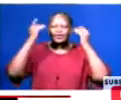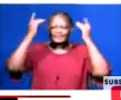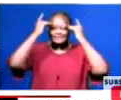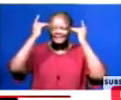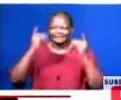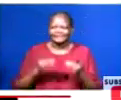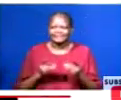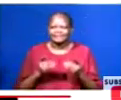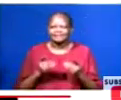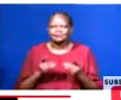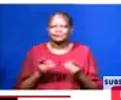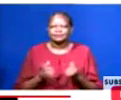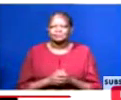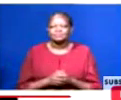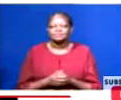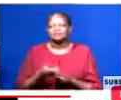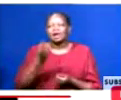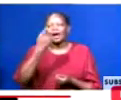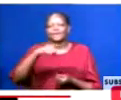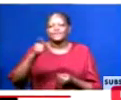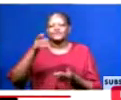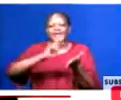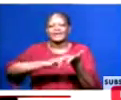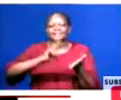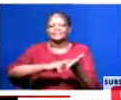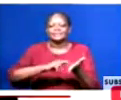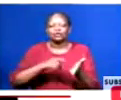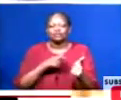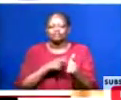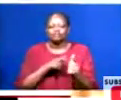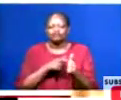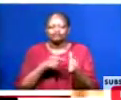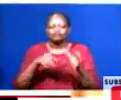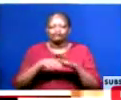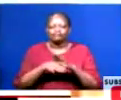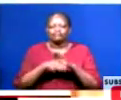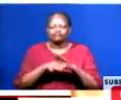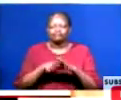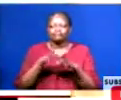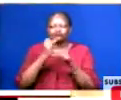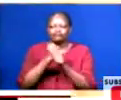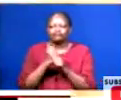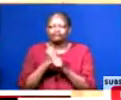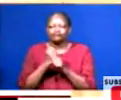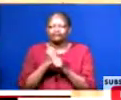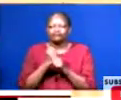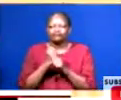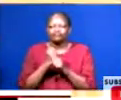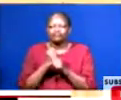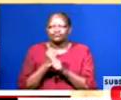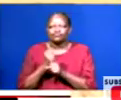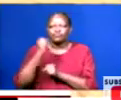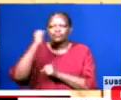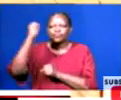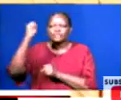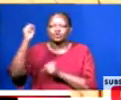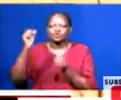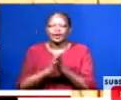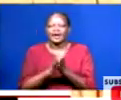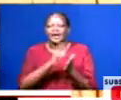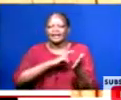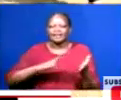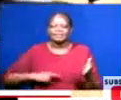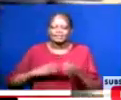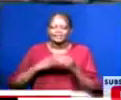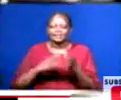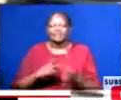giving a nod for the registration of gay rights and lesbians' body. Whereas political and religious leaders have been vocal